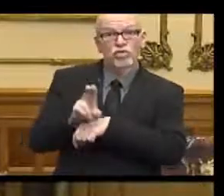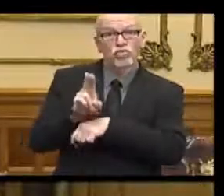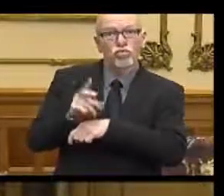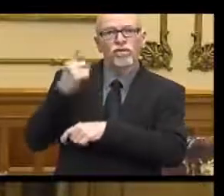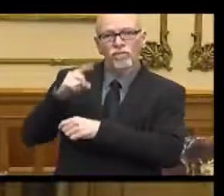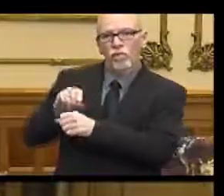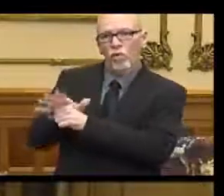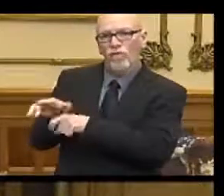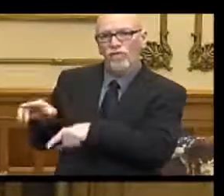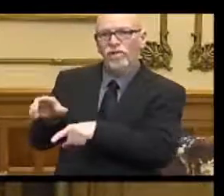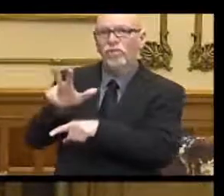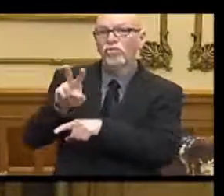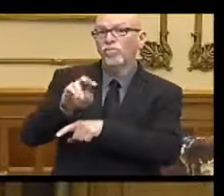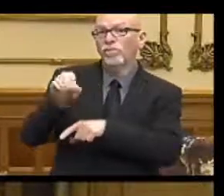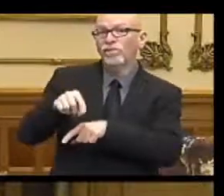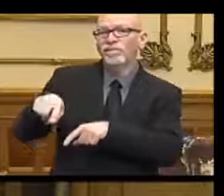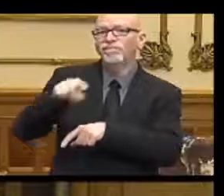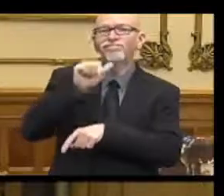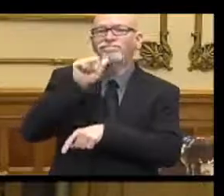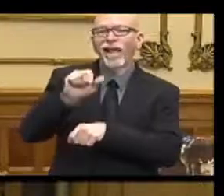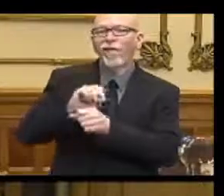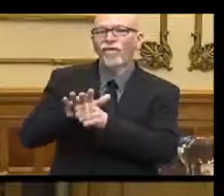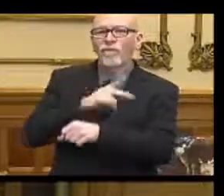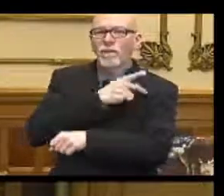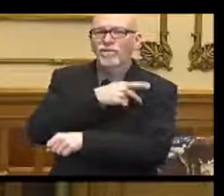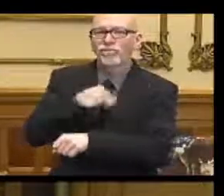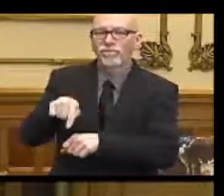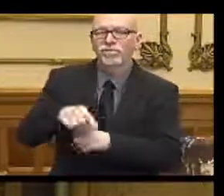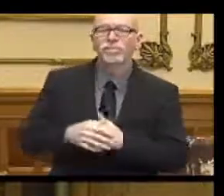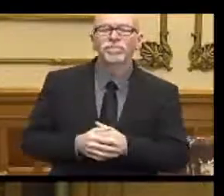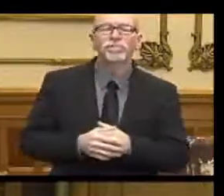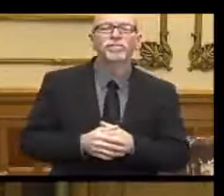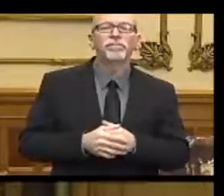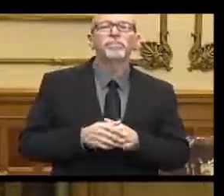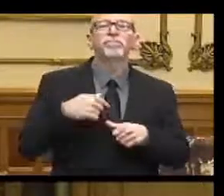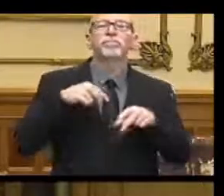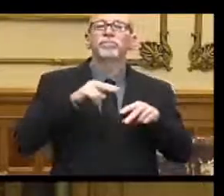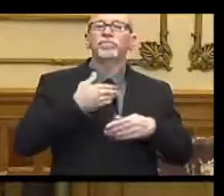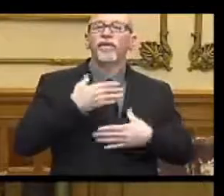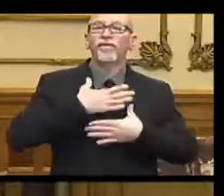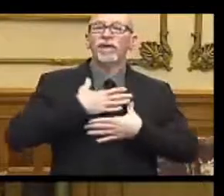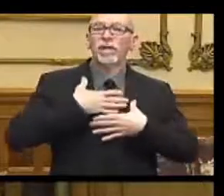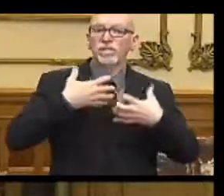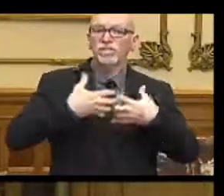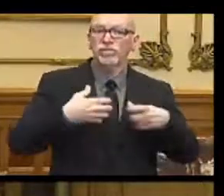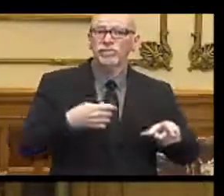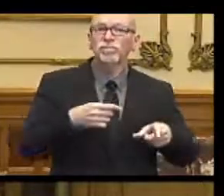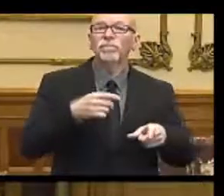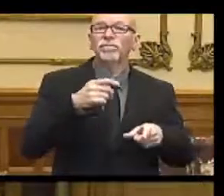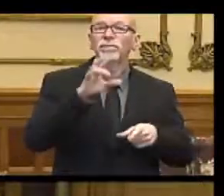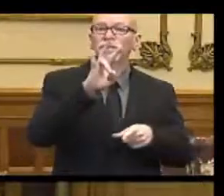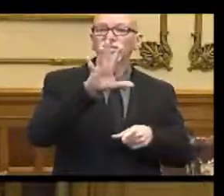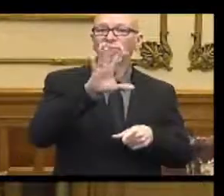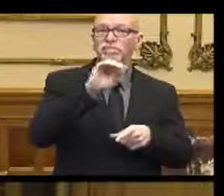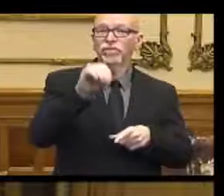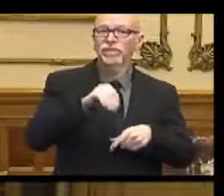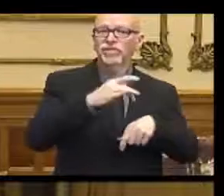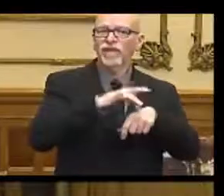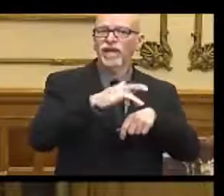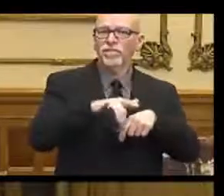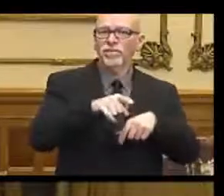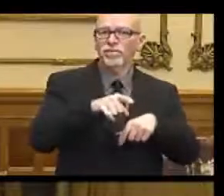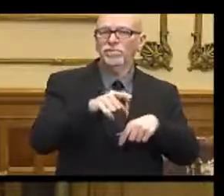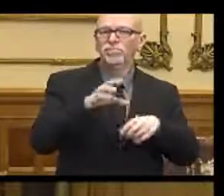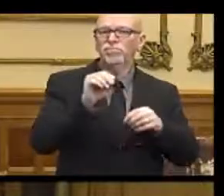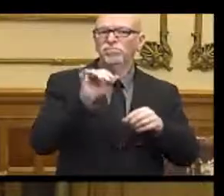for COVID and 32% being used for non-COVID. When we look at our ventilators, 75% are available, and that